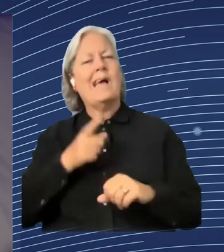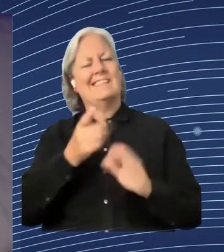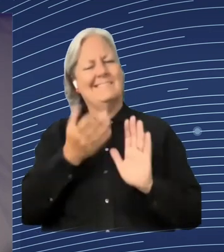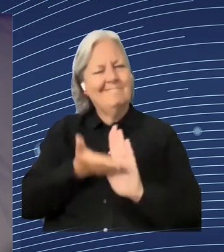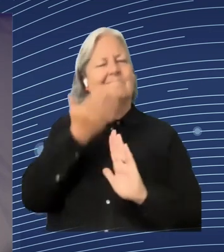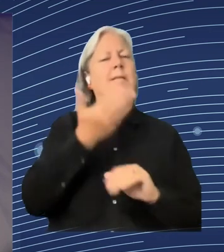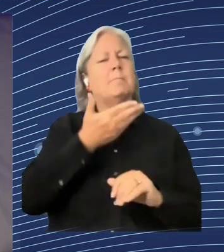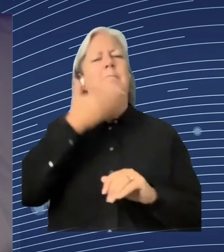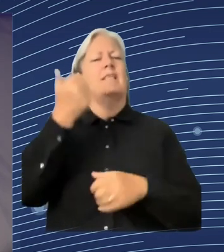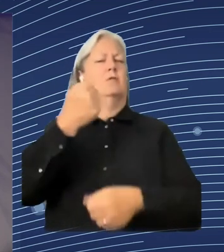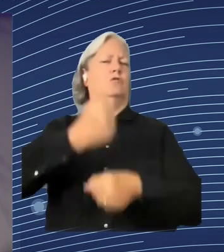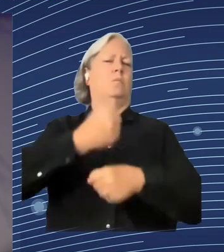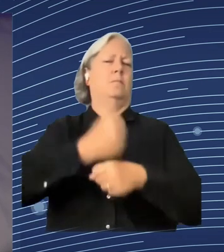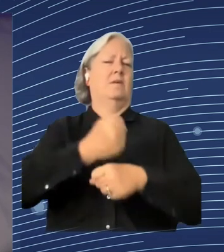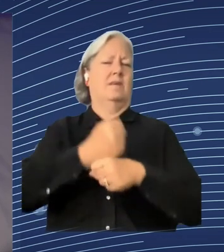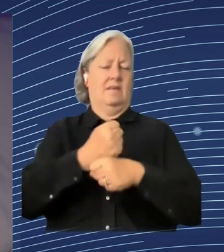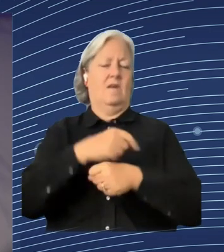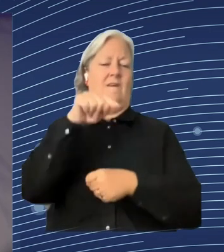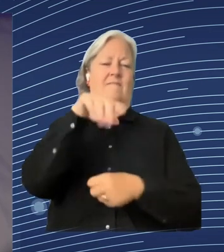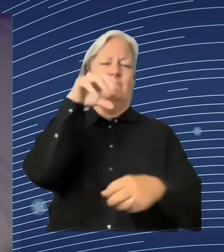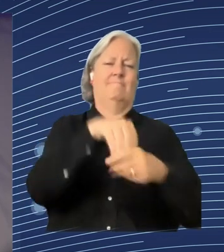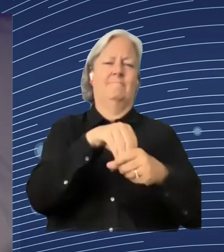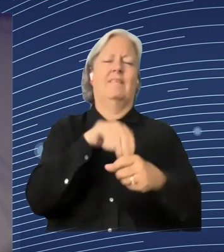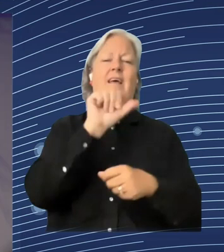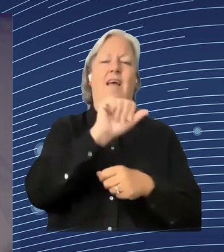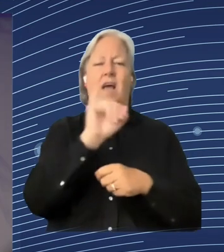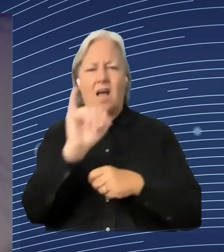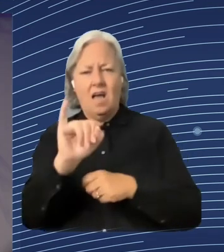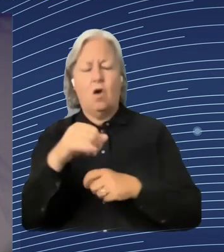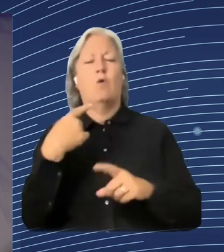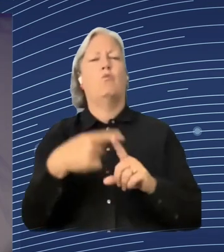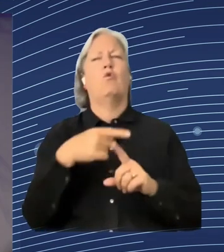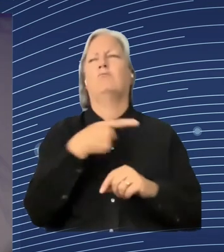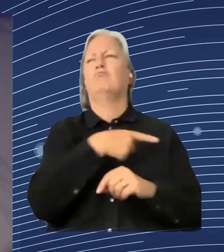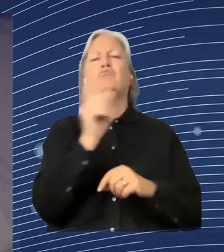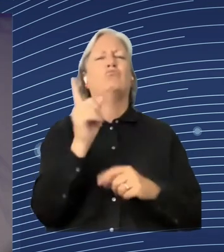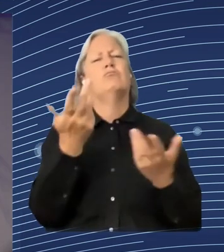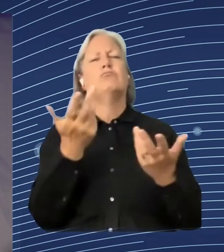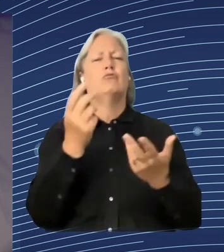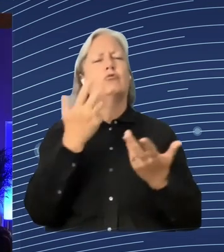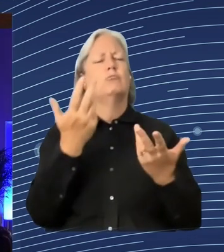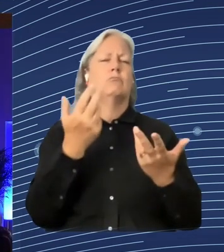jobs through AI in the context of public services. Thank you very much.